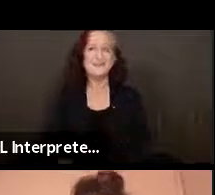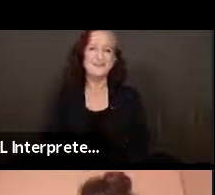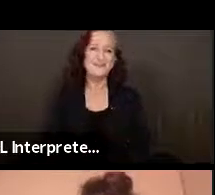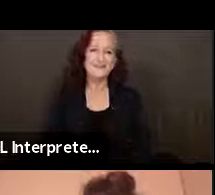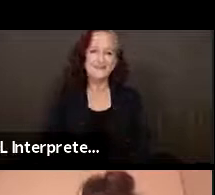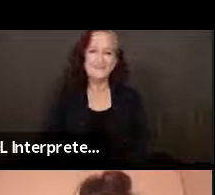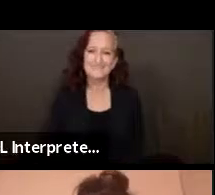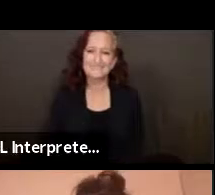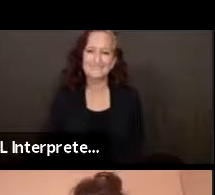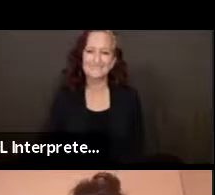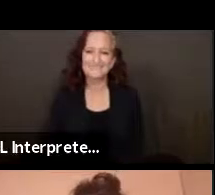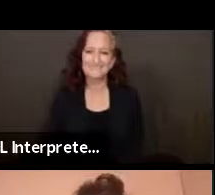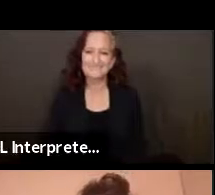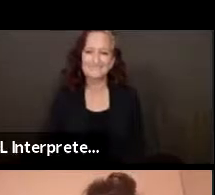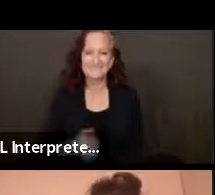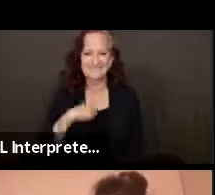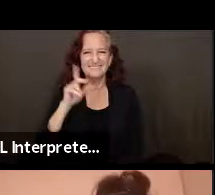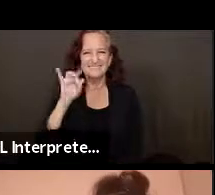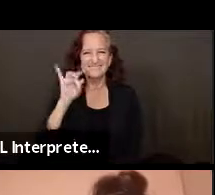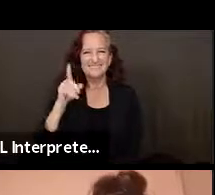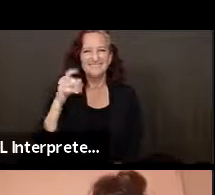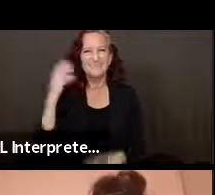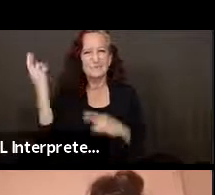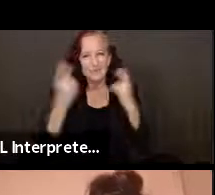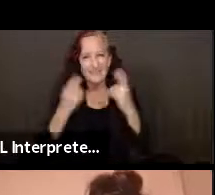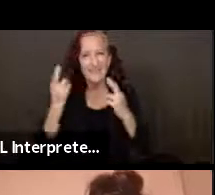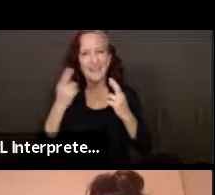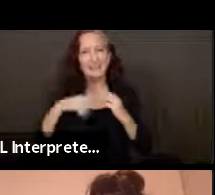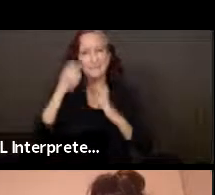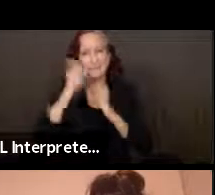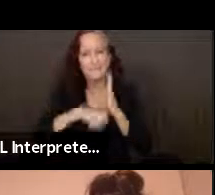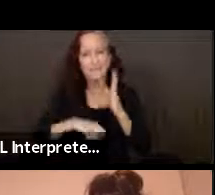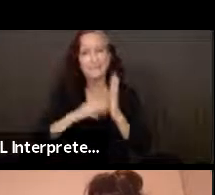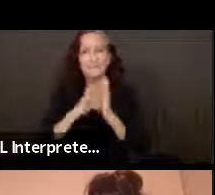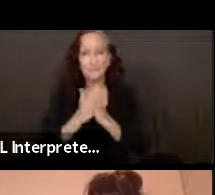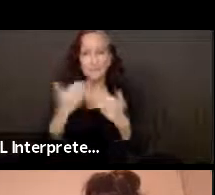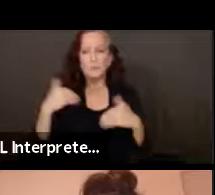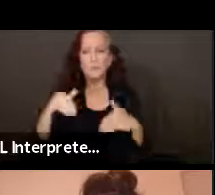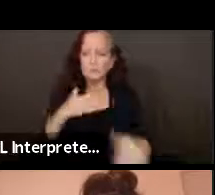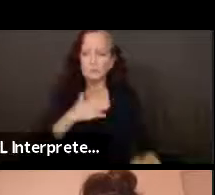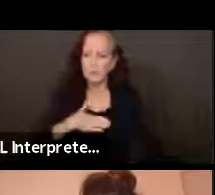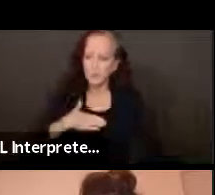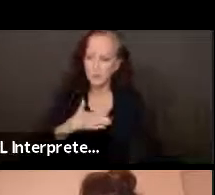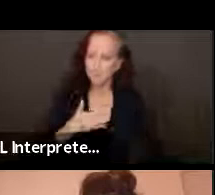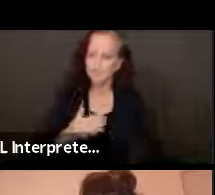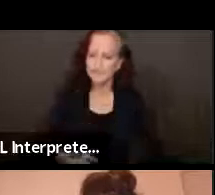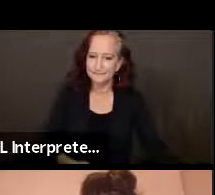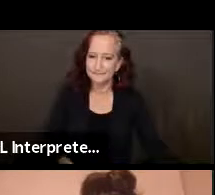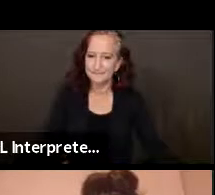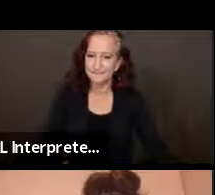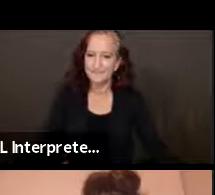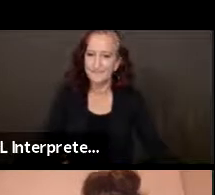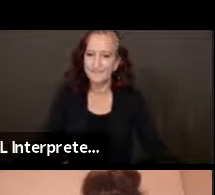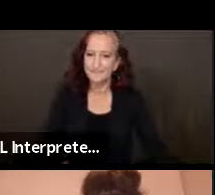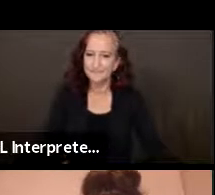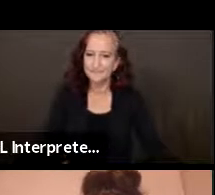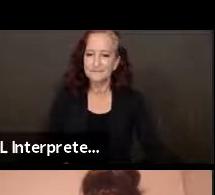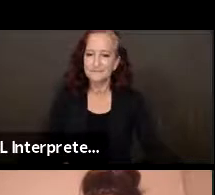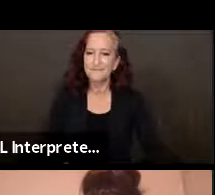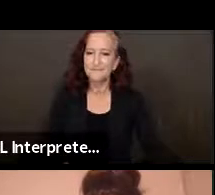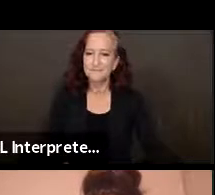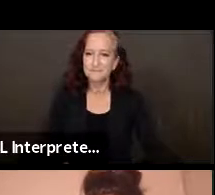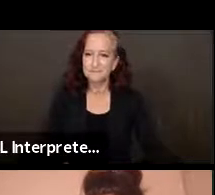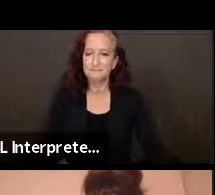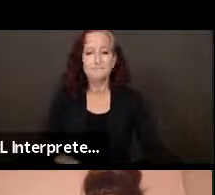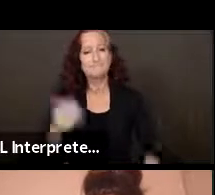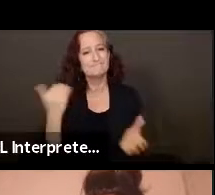Because I did realize that I love doing this. I love writing, despite how hard it was, and will continue. So